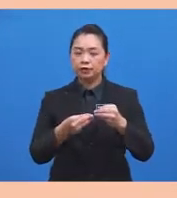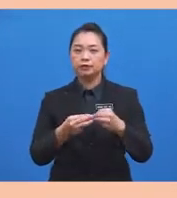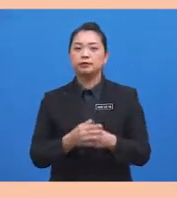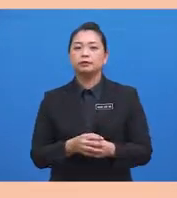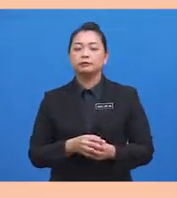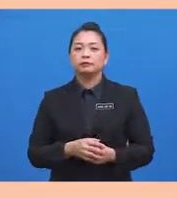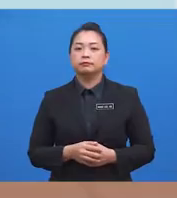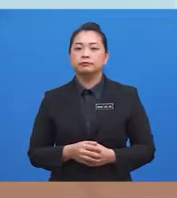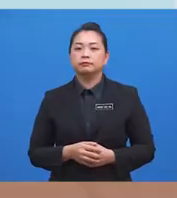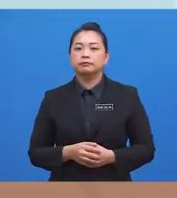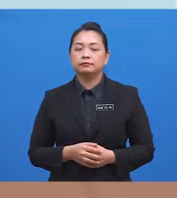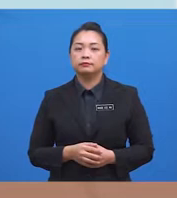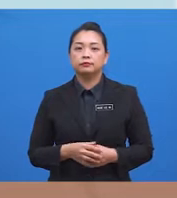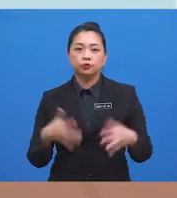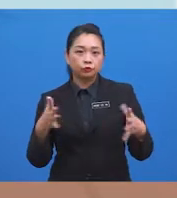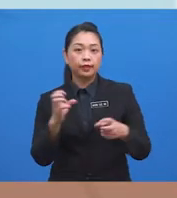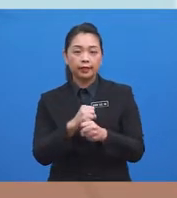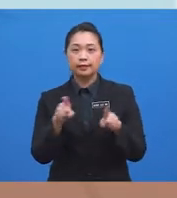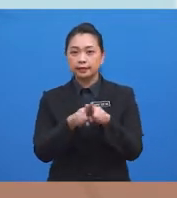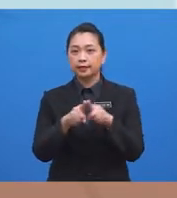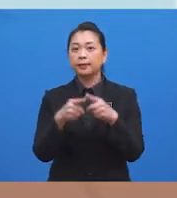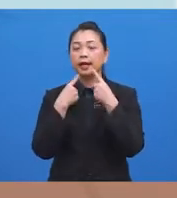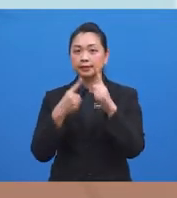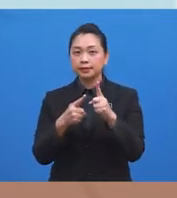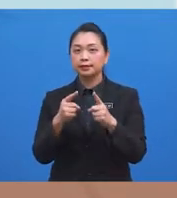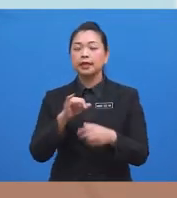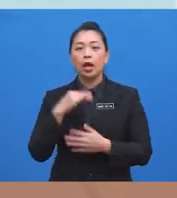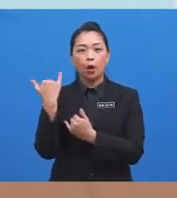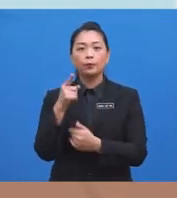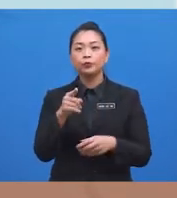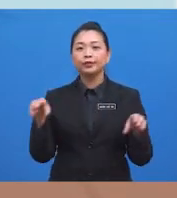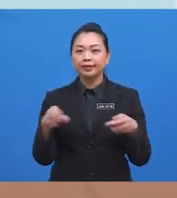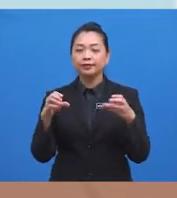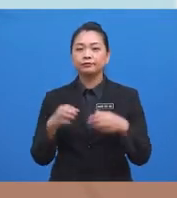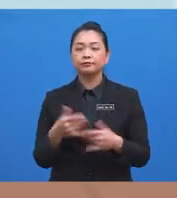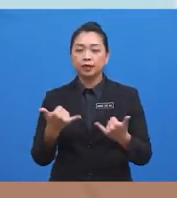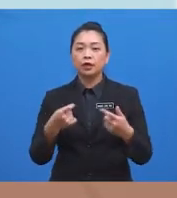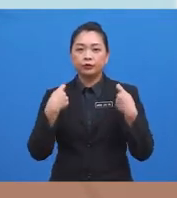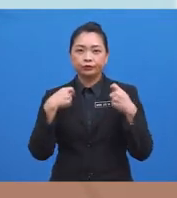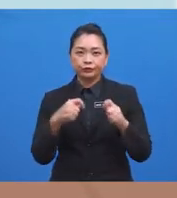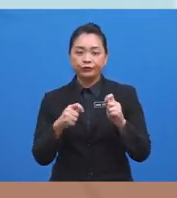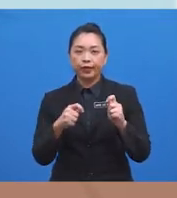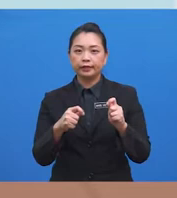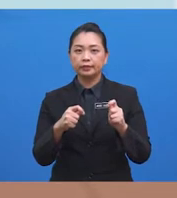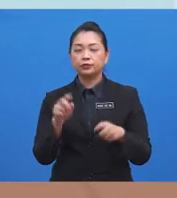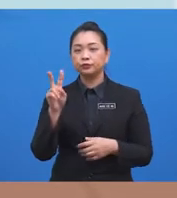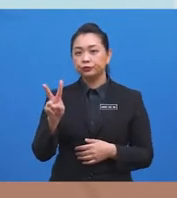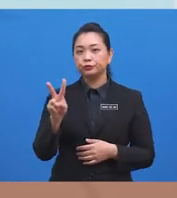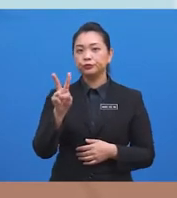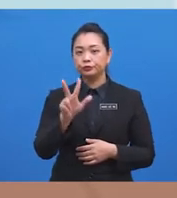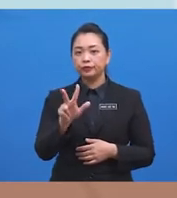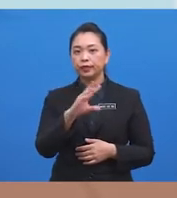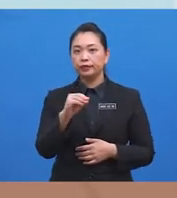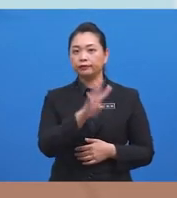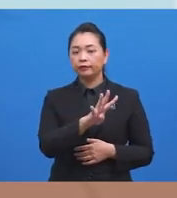B. Did you get the same answer? I hope you did. Now, you try paragraphs 2, 3, and